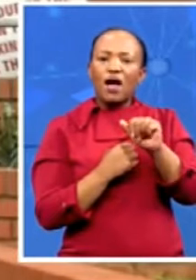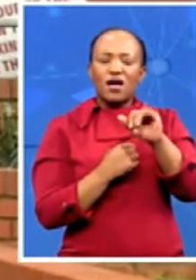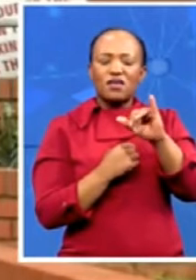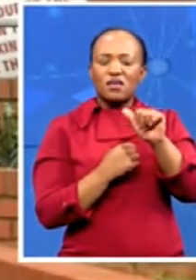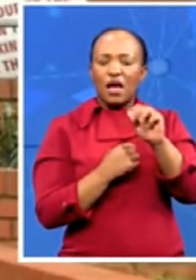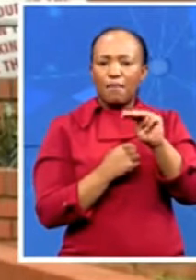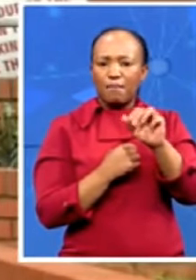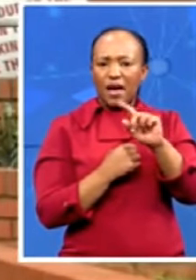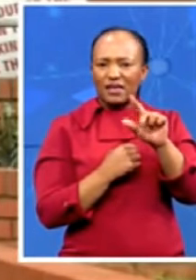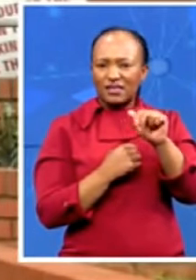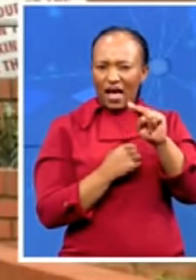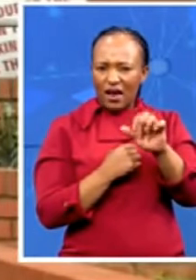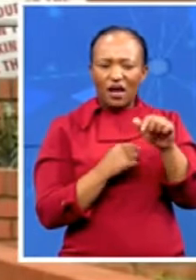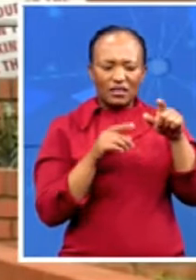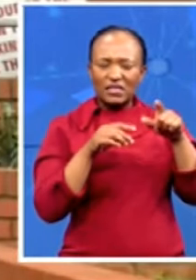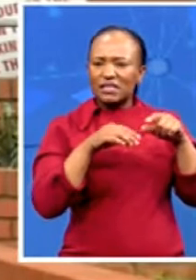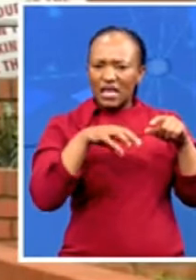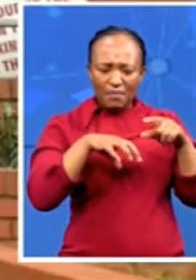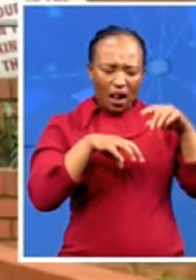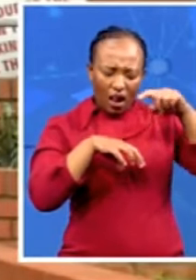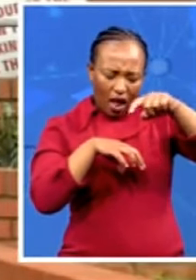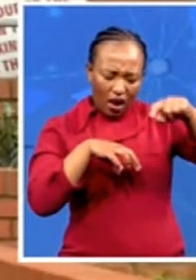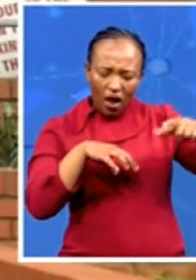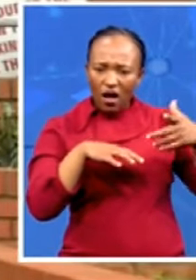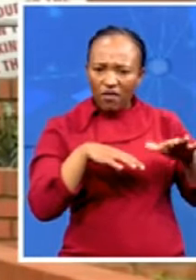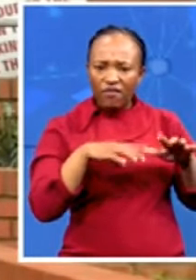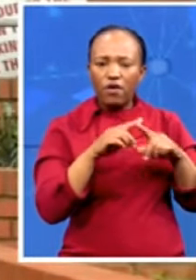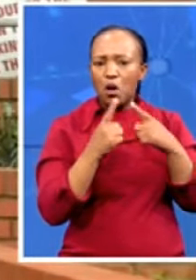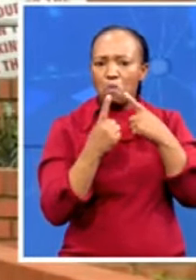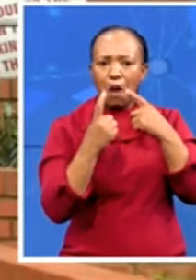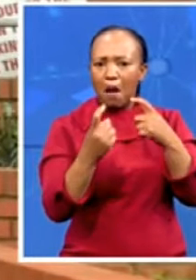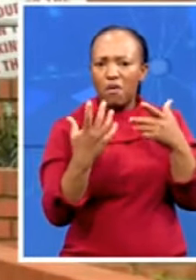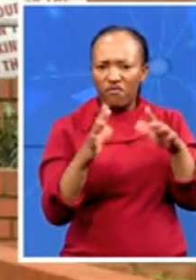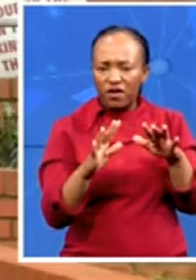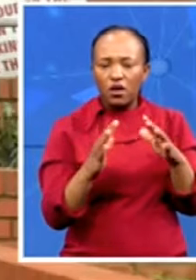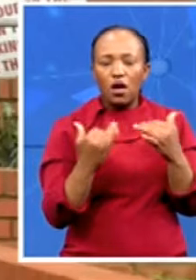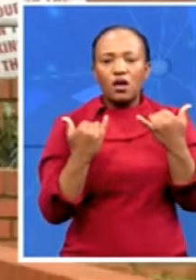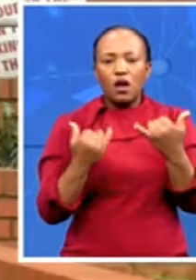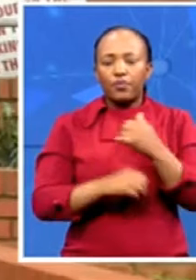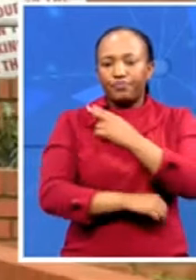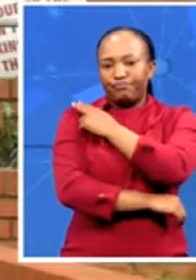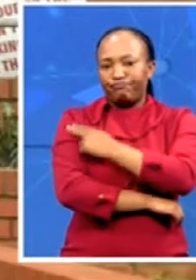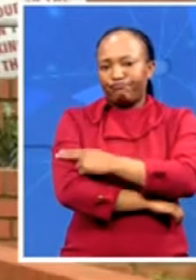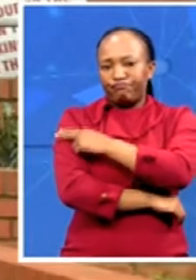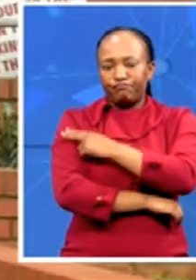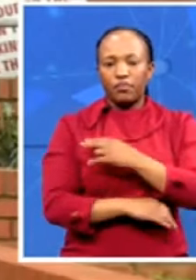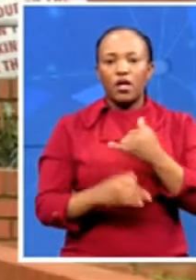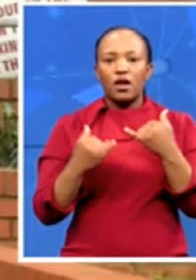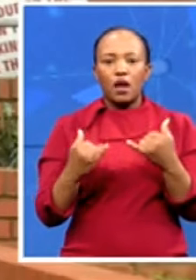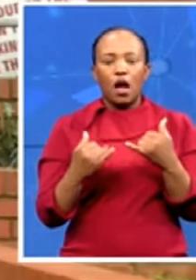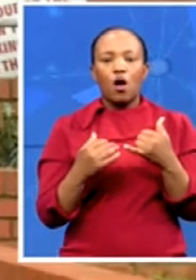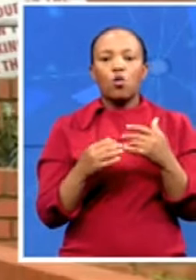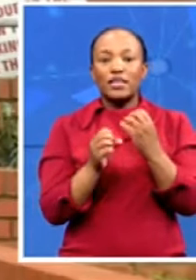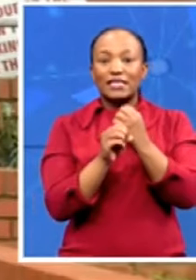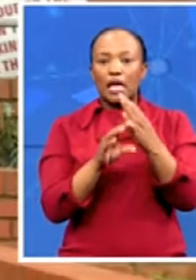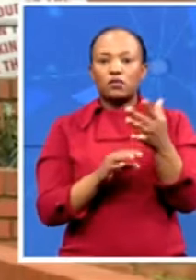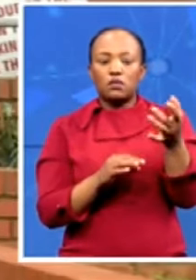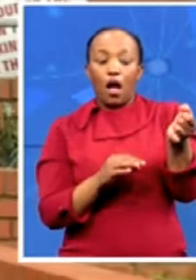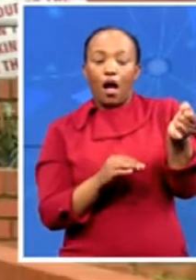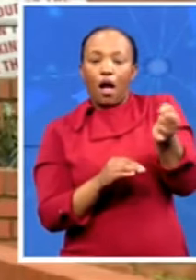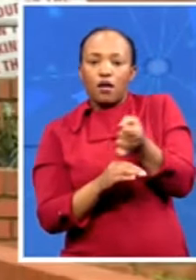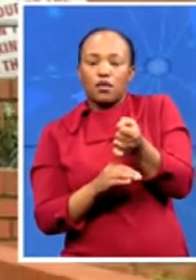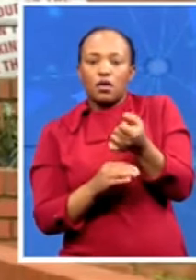years, and now we are seeing that the hospital has started hiring. Actually, they have now a new acting CEO,